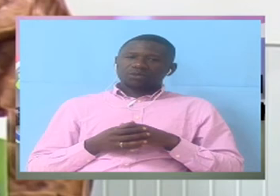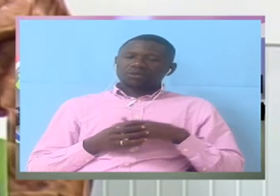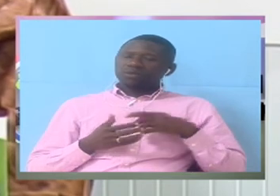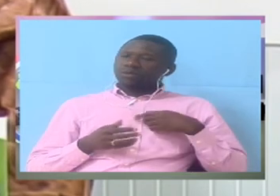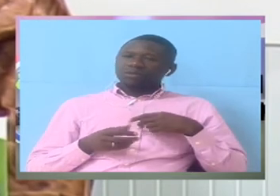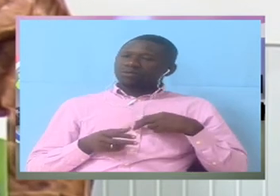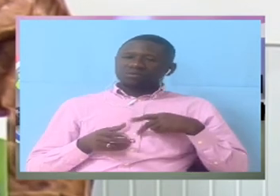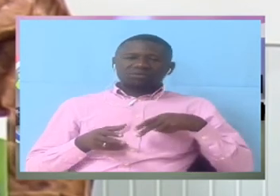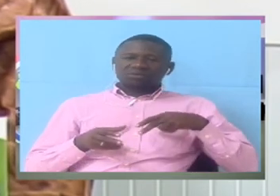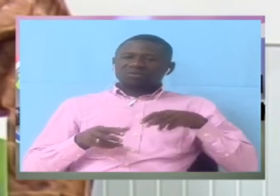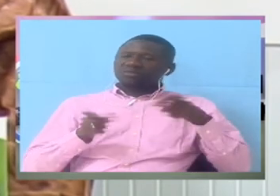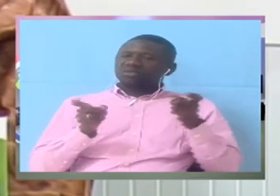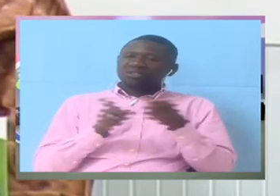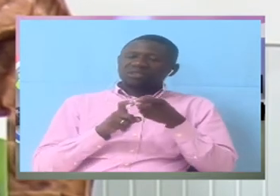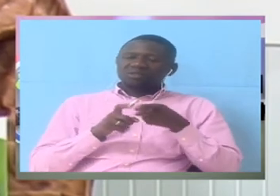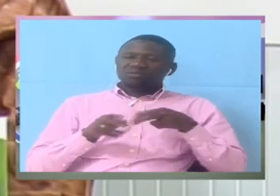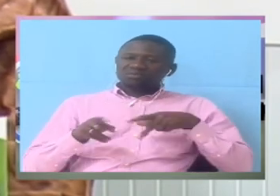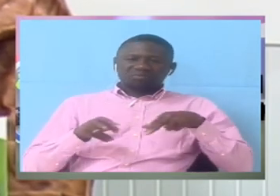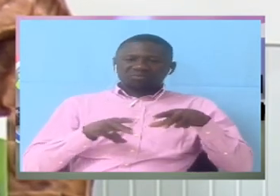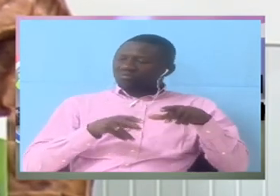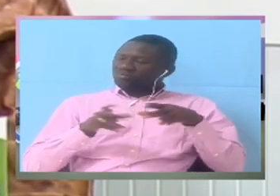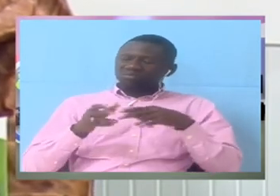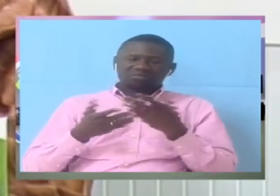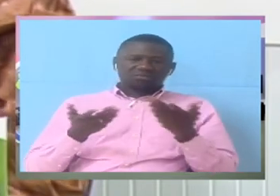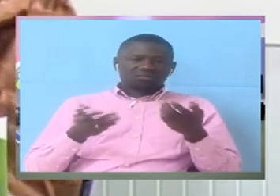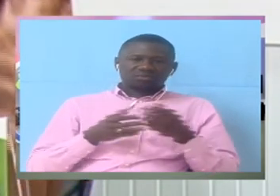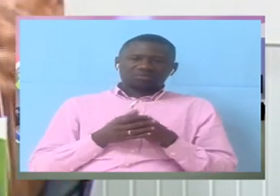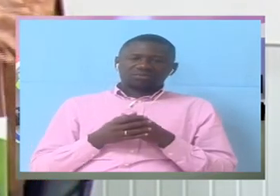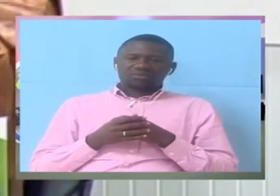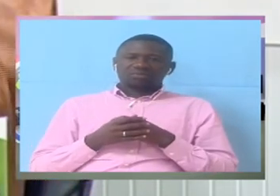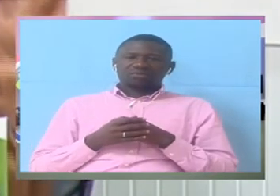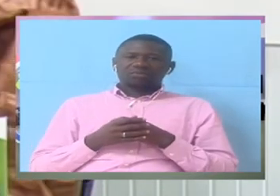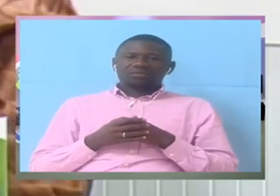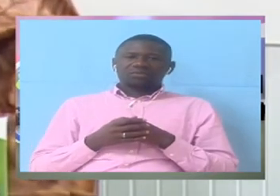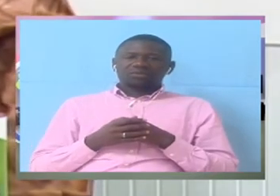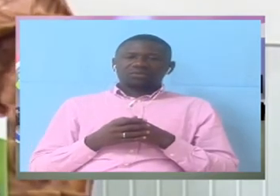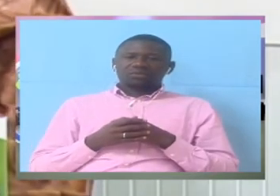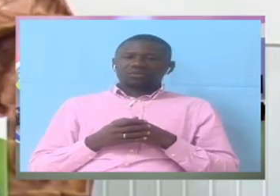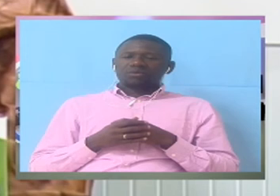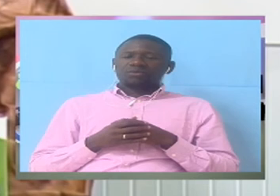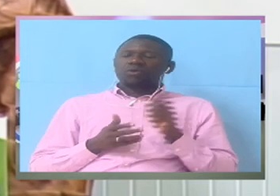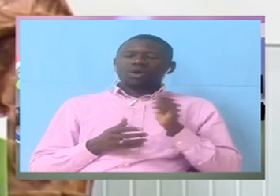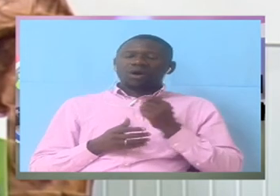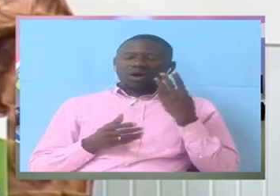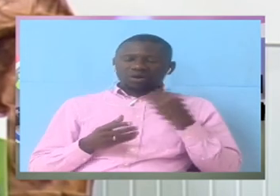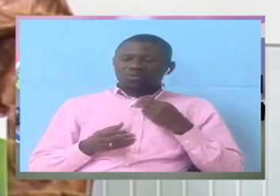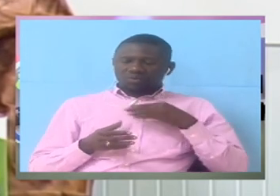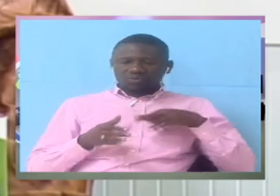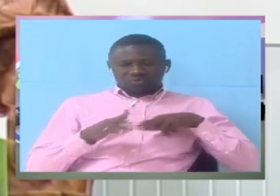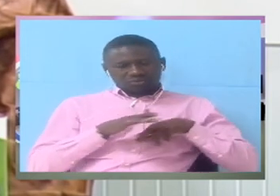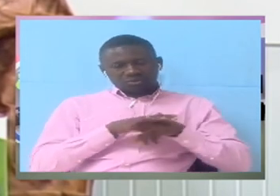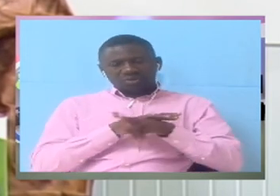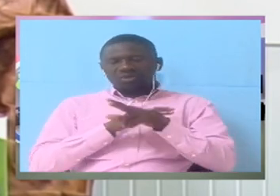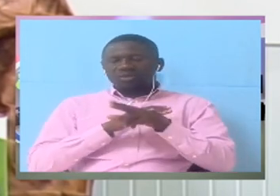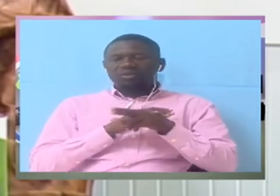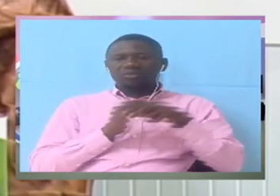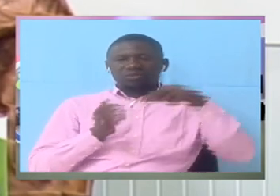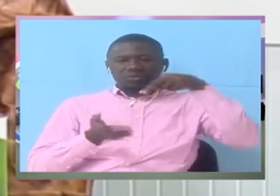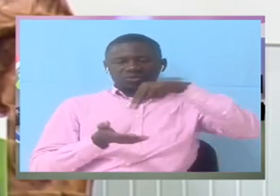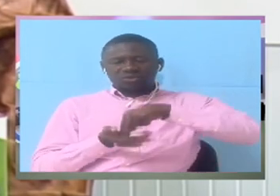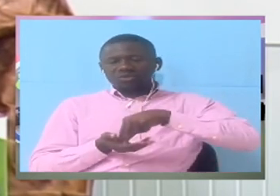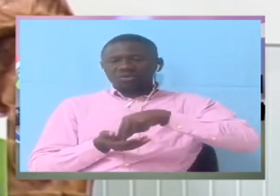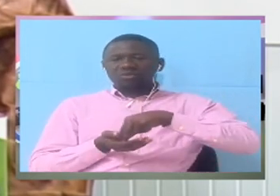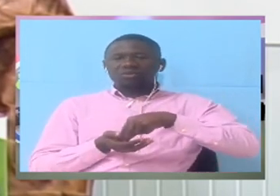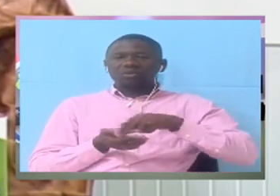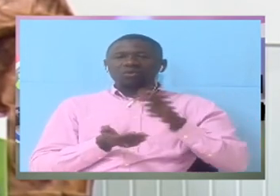And the chains were clinging on each other, making noise. And that was how we went into until we